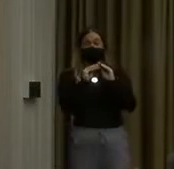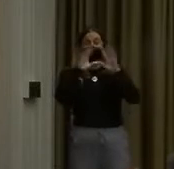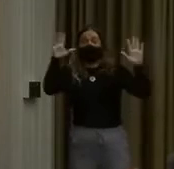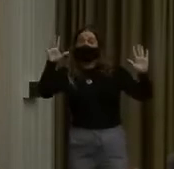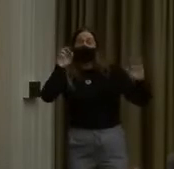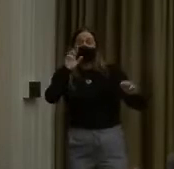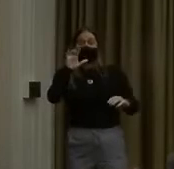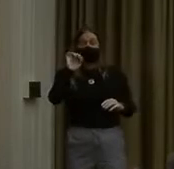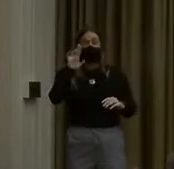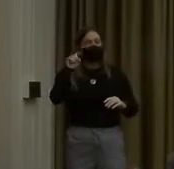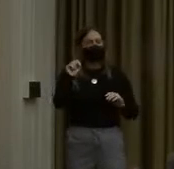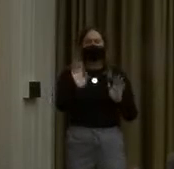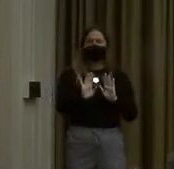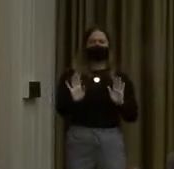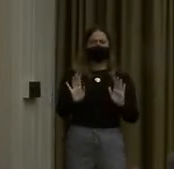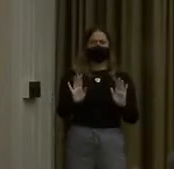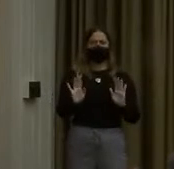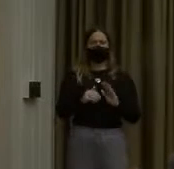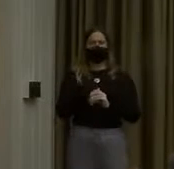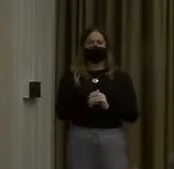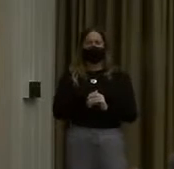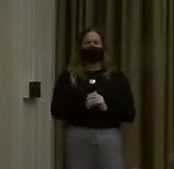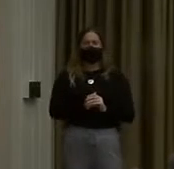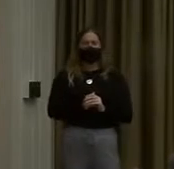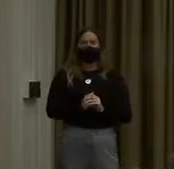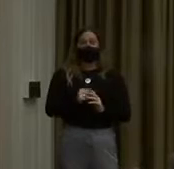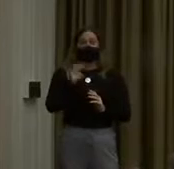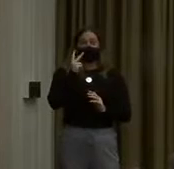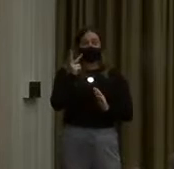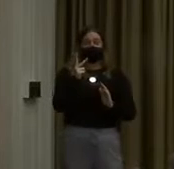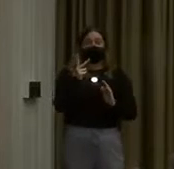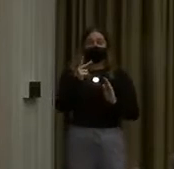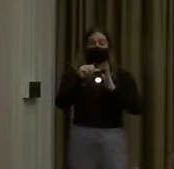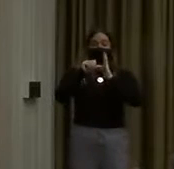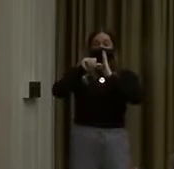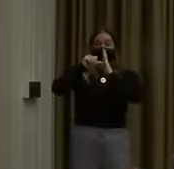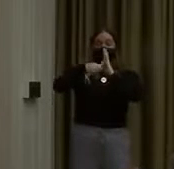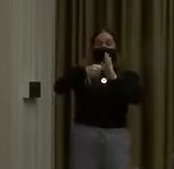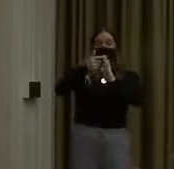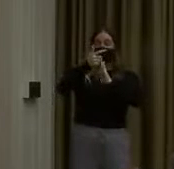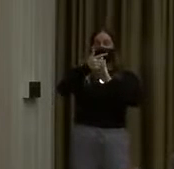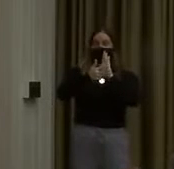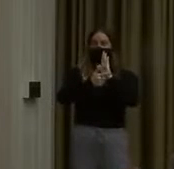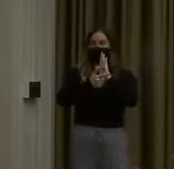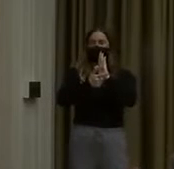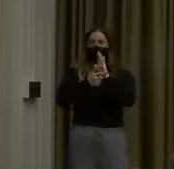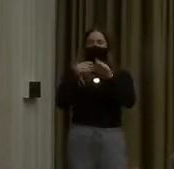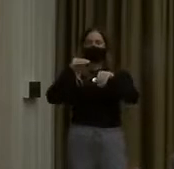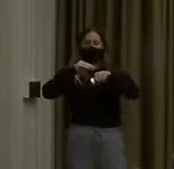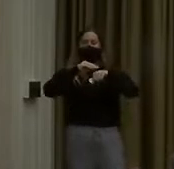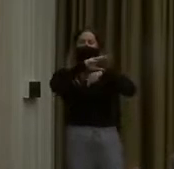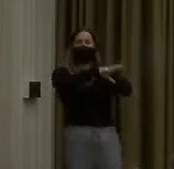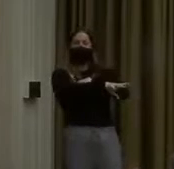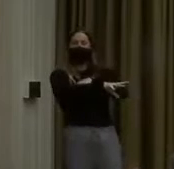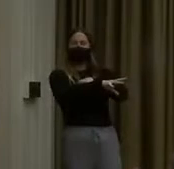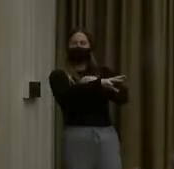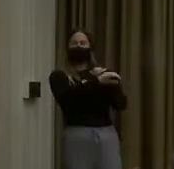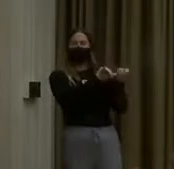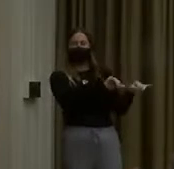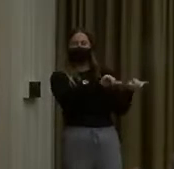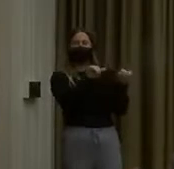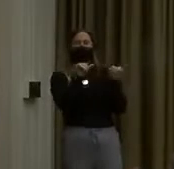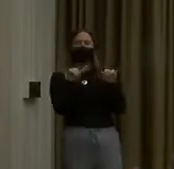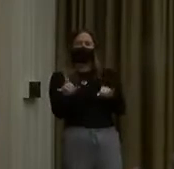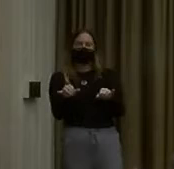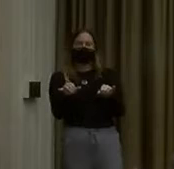on their face, but essentially once they were implemented and enforced, they had the same effect as the other